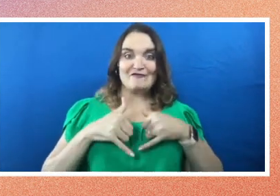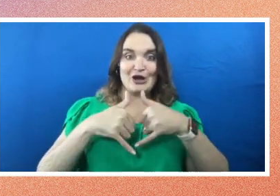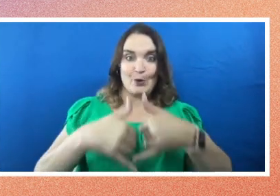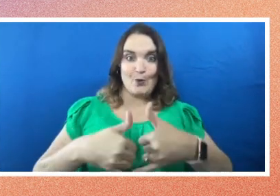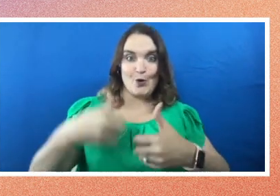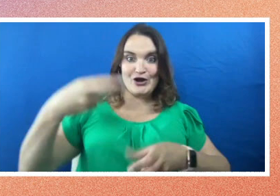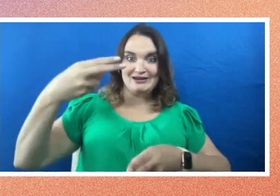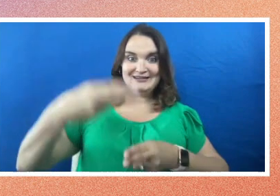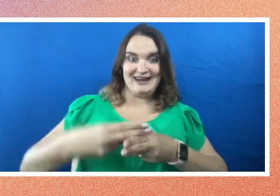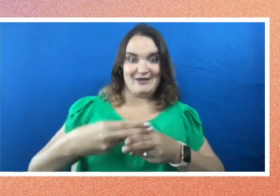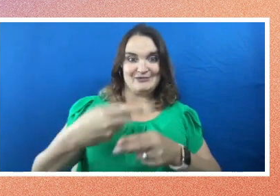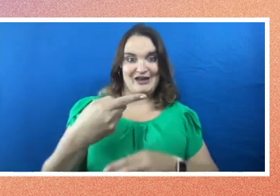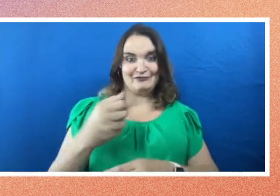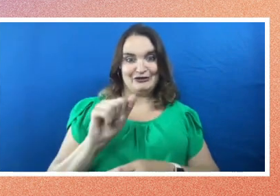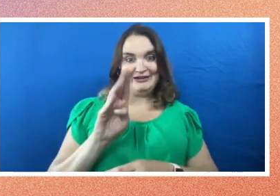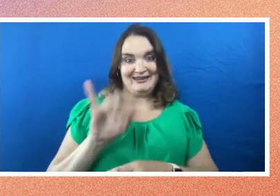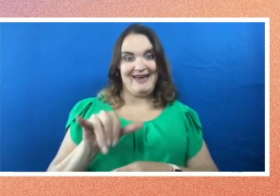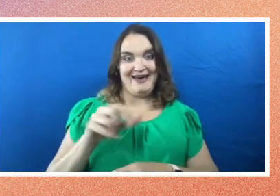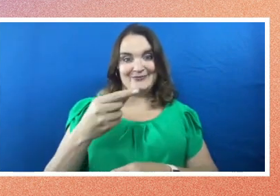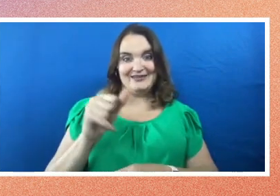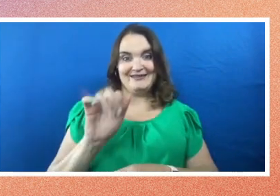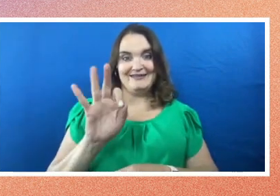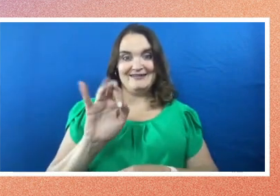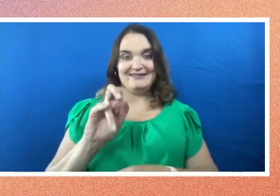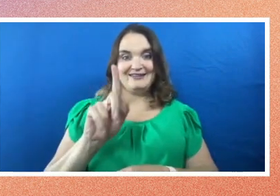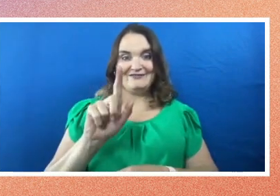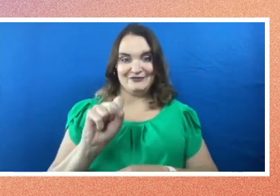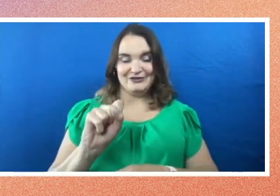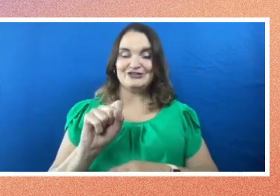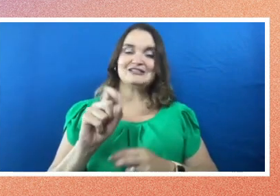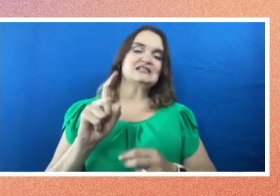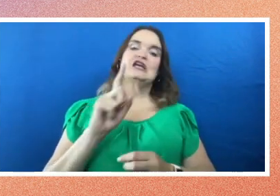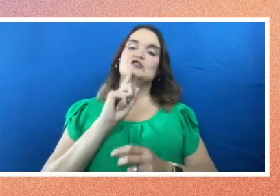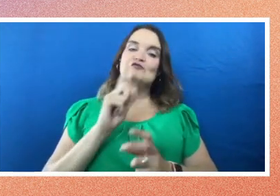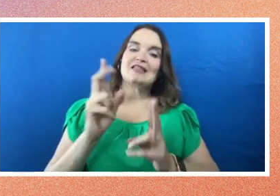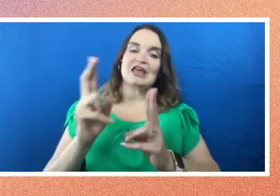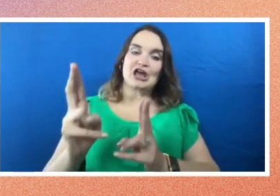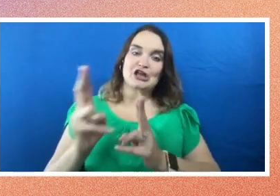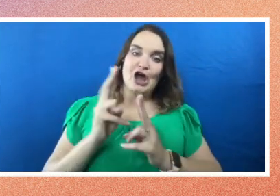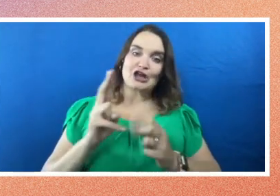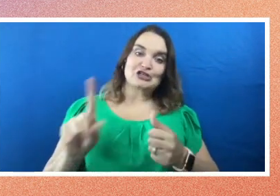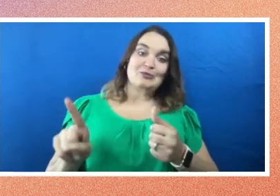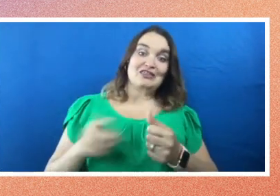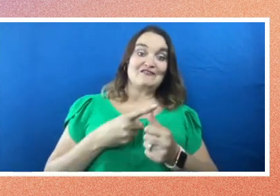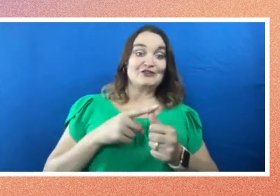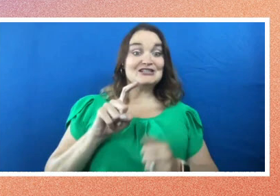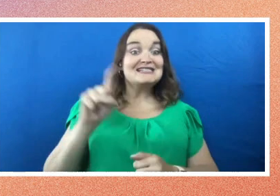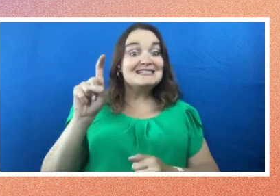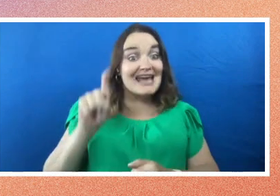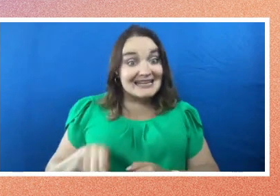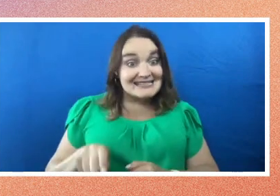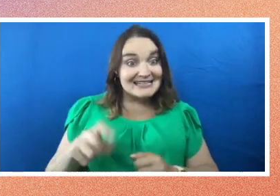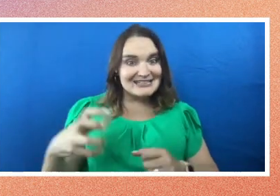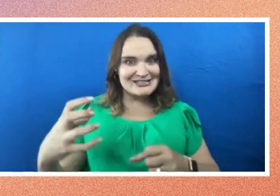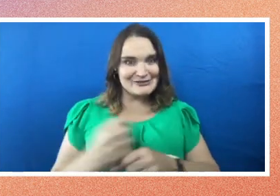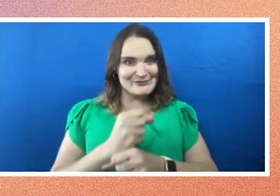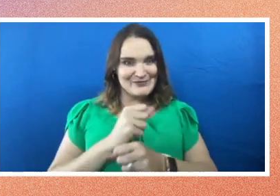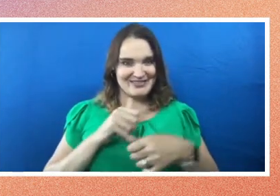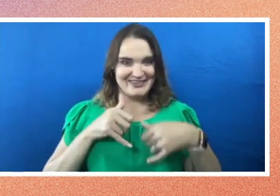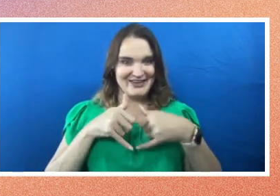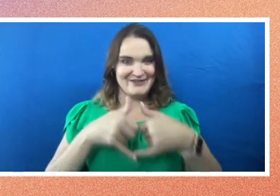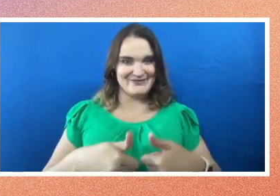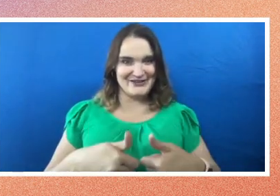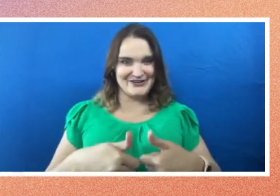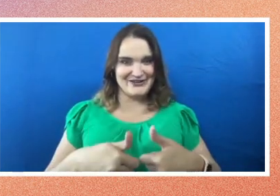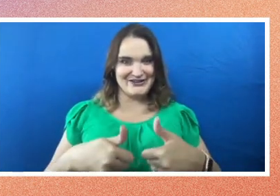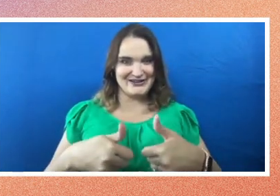you. And it is such an honor to be the first Texan to win this award. Woo! Texas